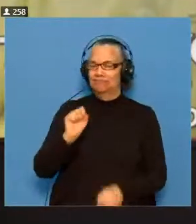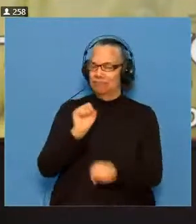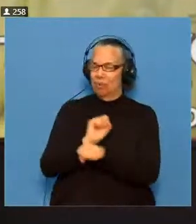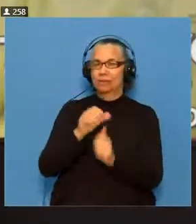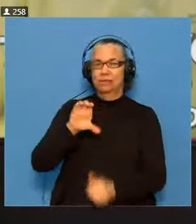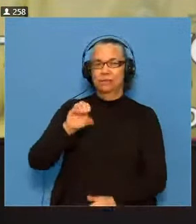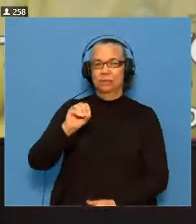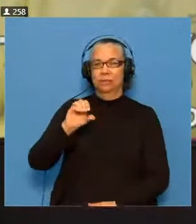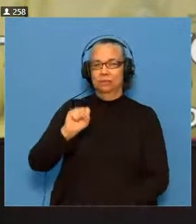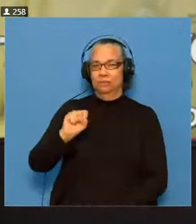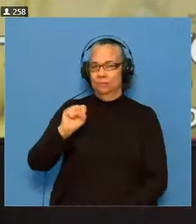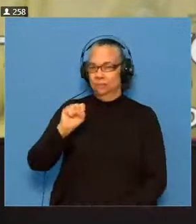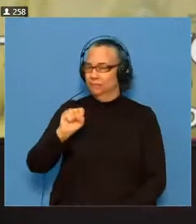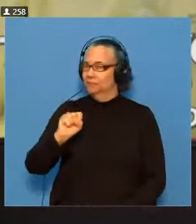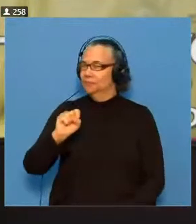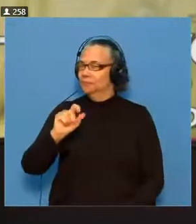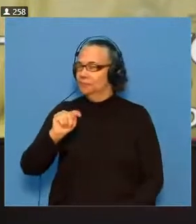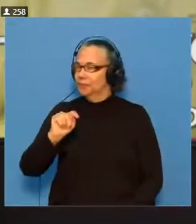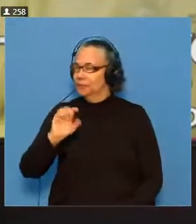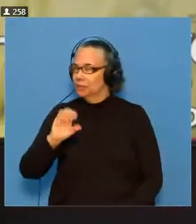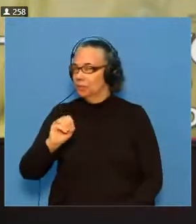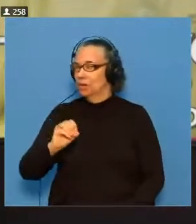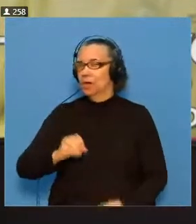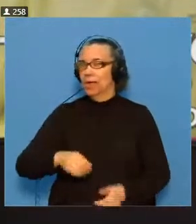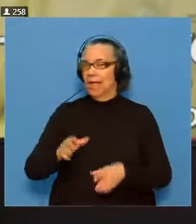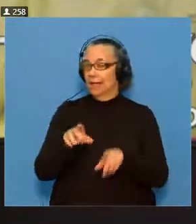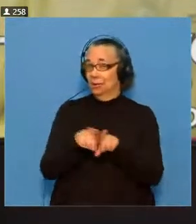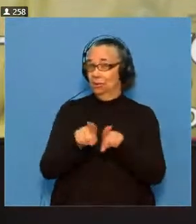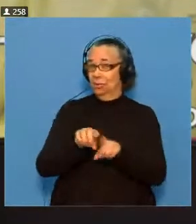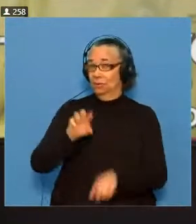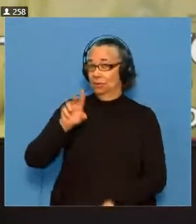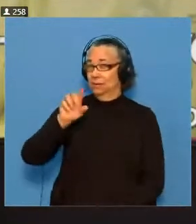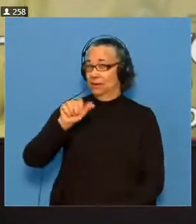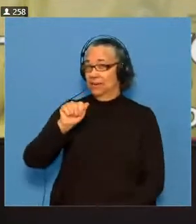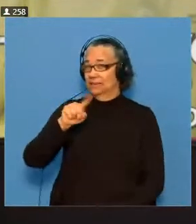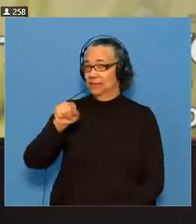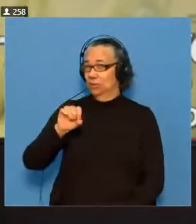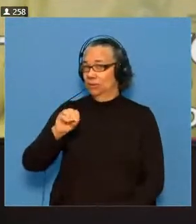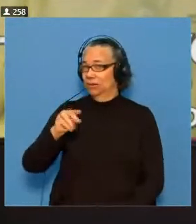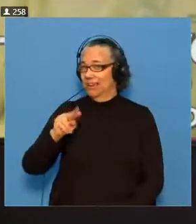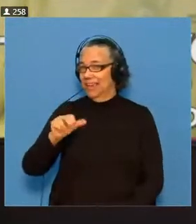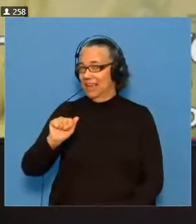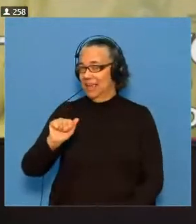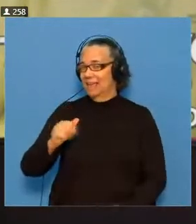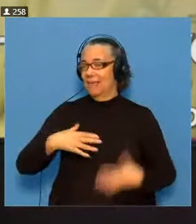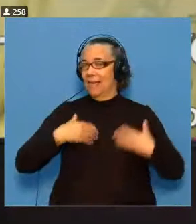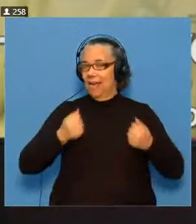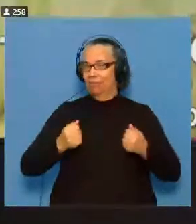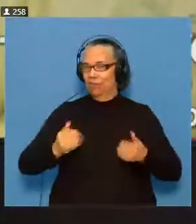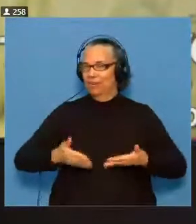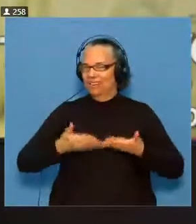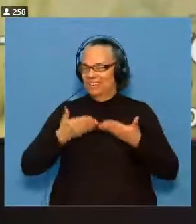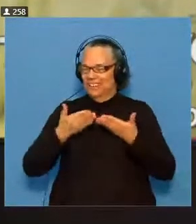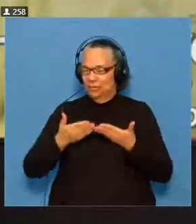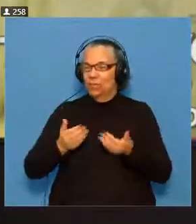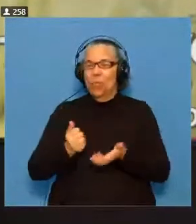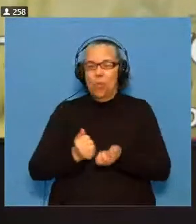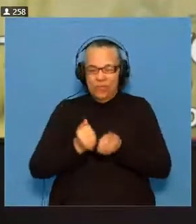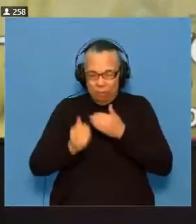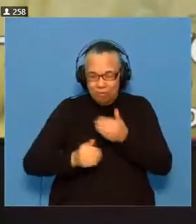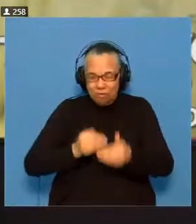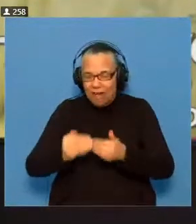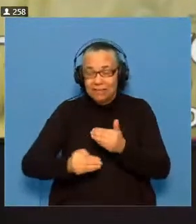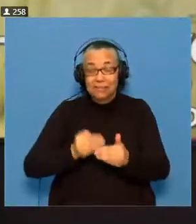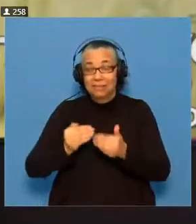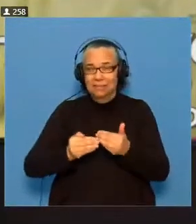Azova Health to address current teething issues and to provide additional information about the process. And this is a useful and